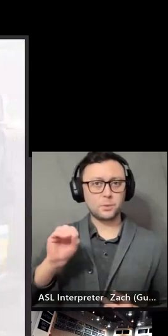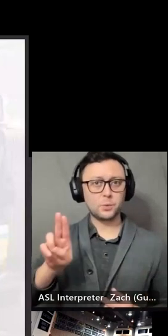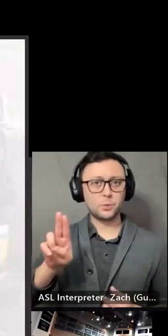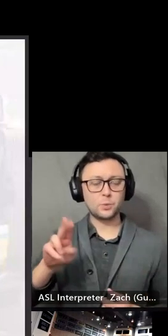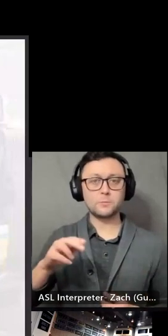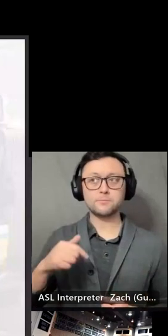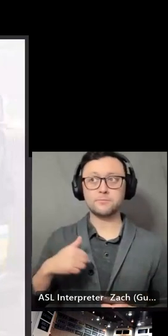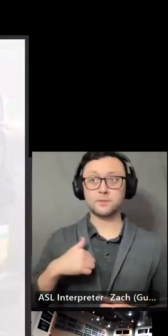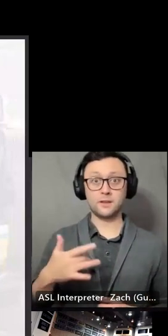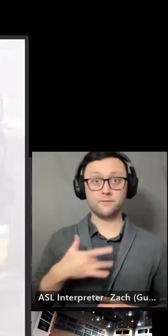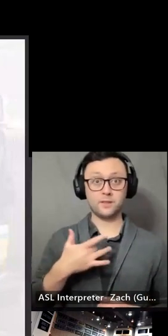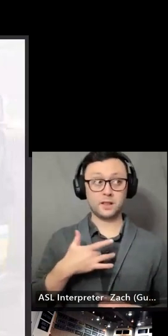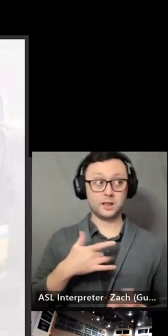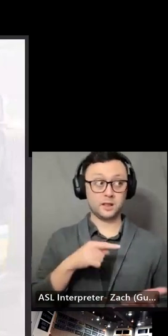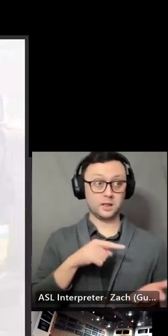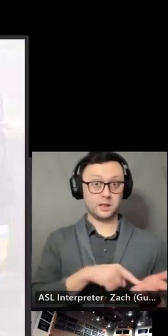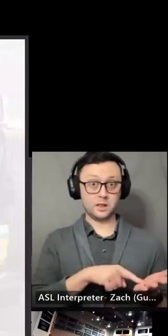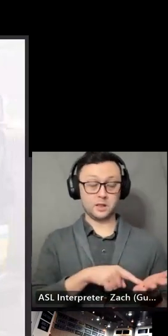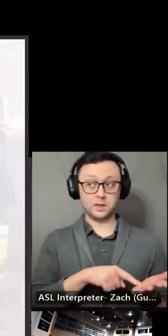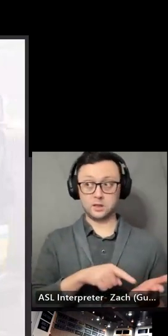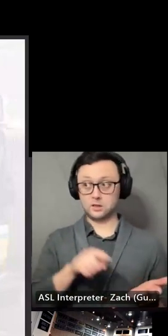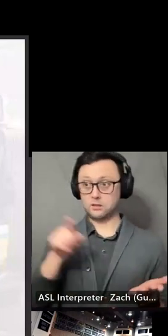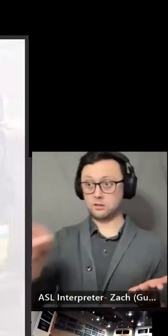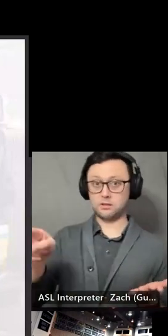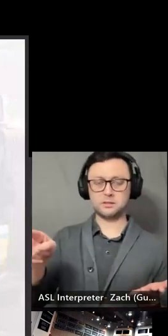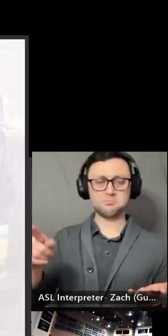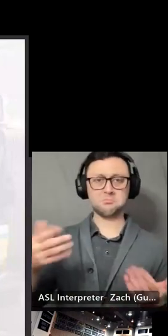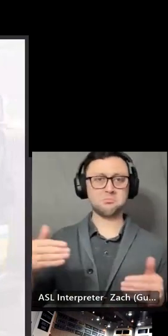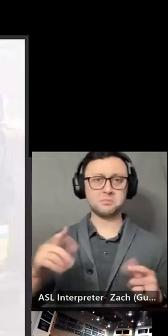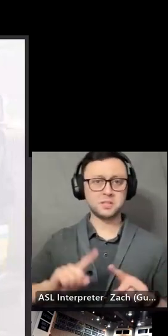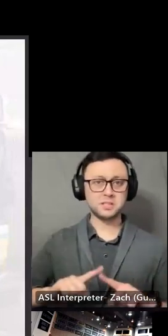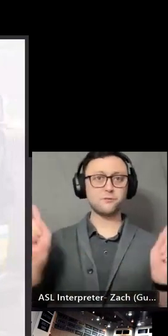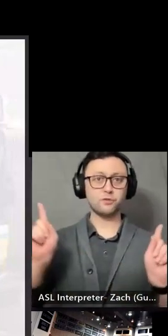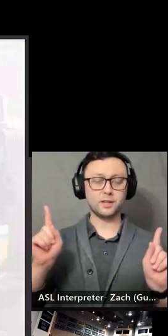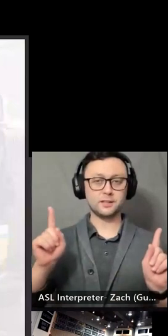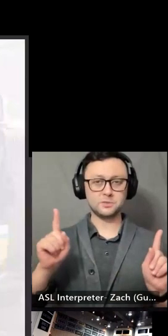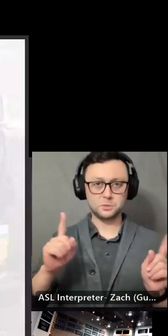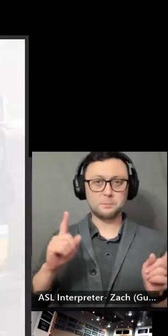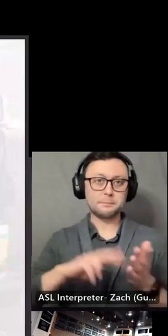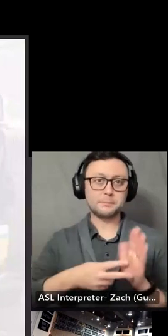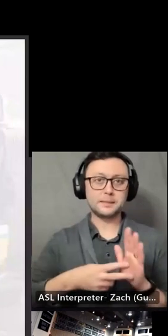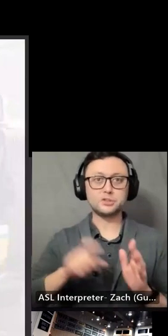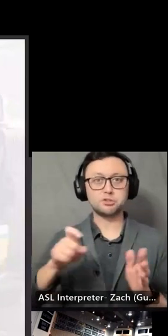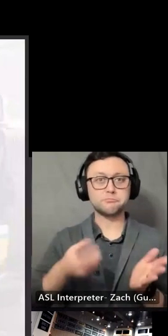I'm not convinced that we've got the right technology even at this point. But I can tell you one thing: